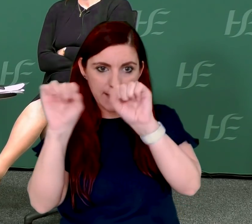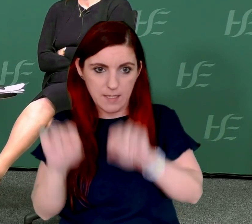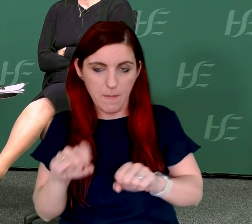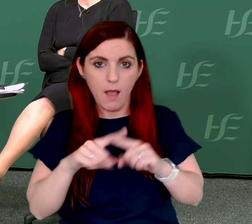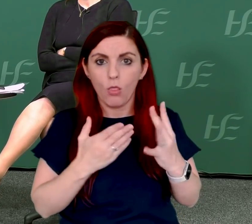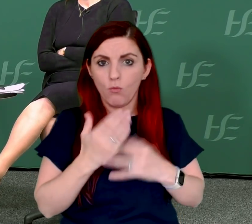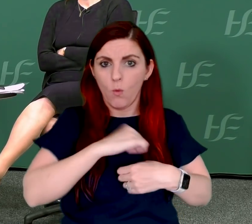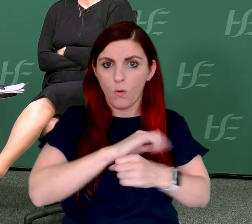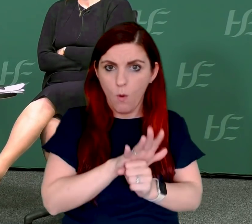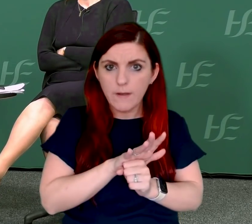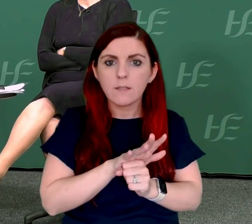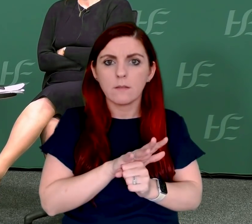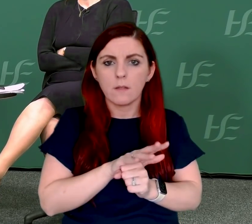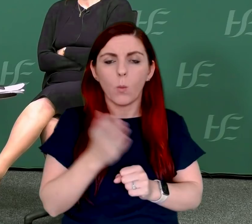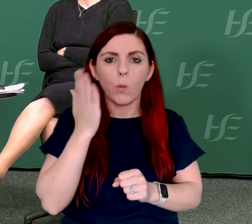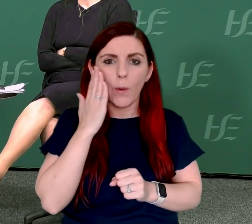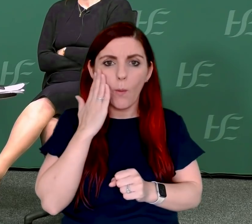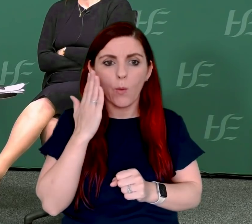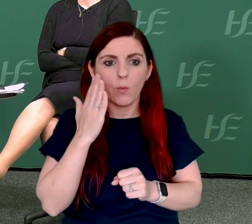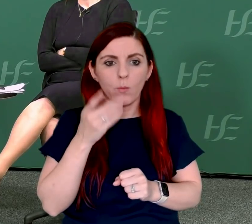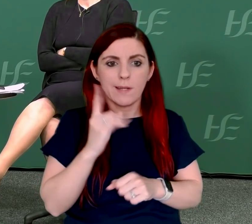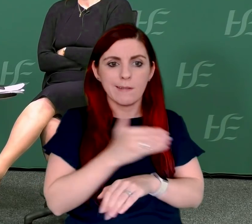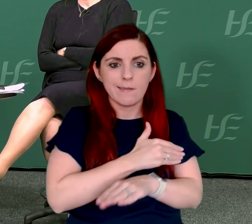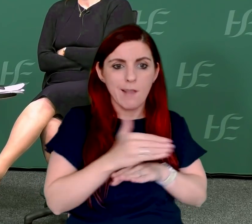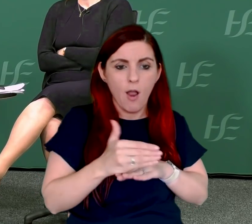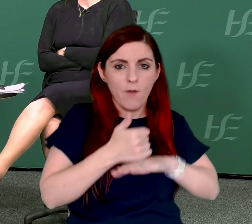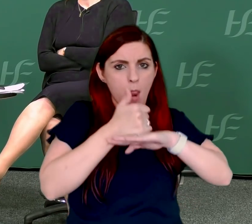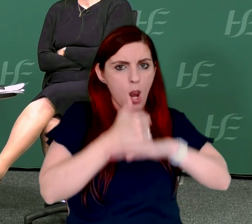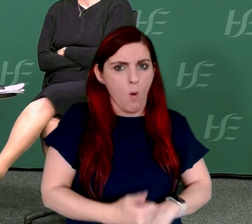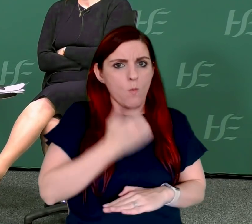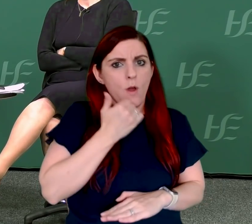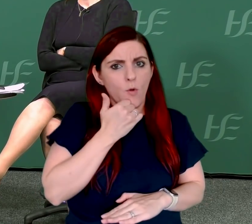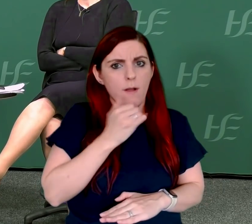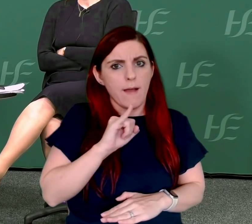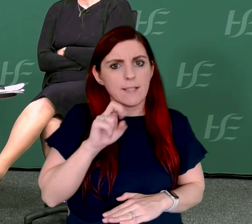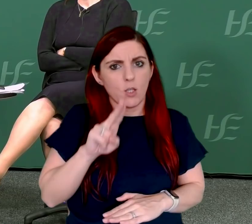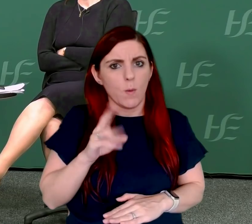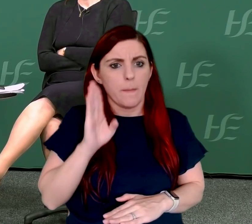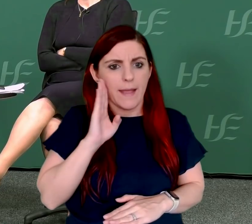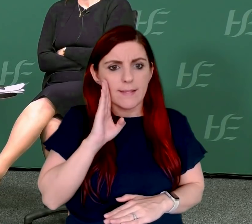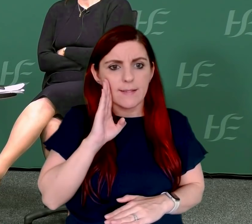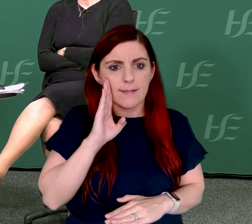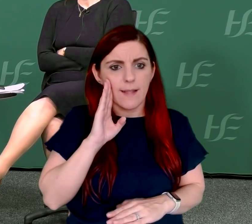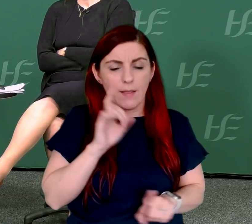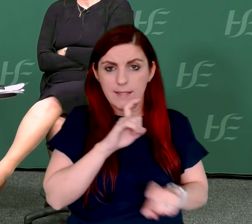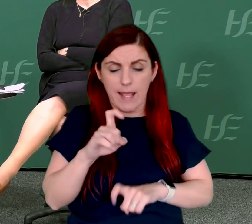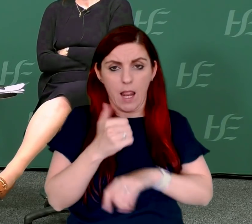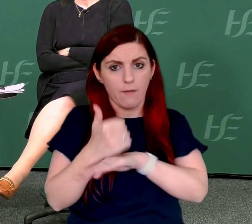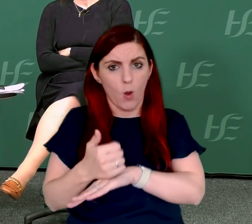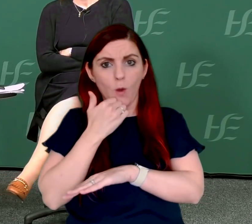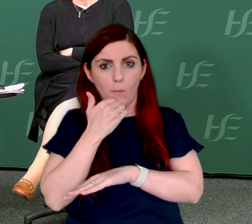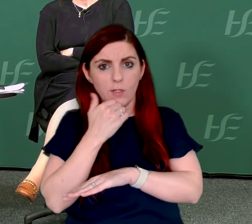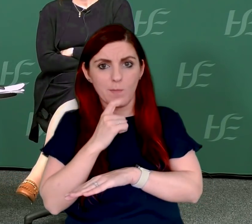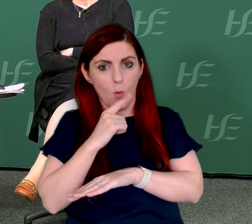started from an extremely low base of ICU bed capacity and still are relative to OECD measures. But we did move it from